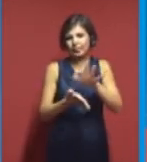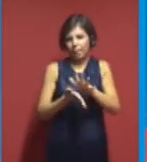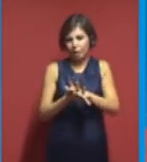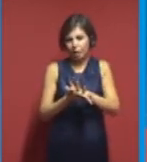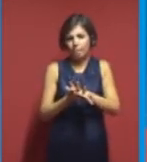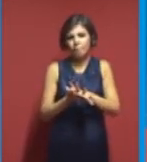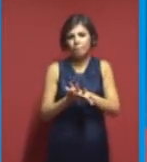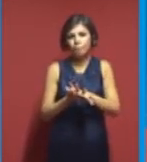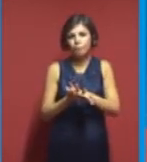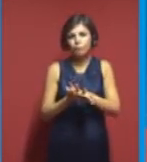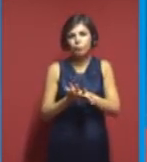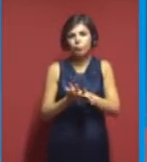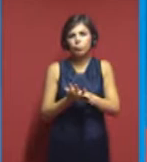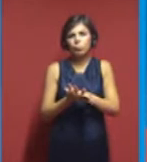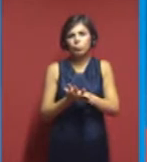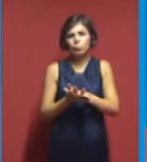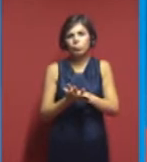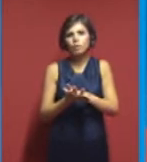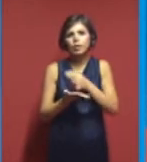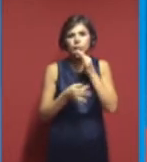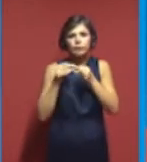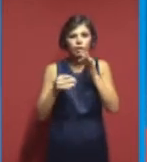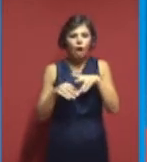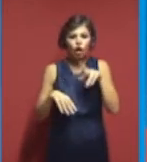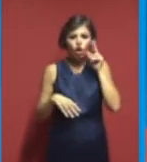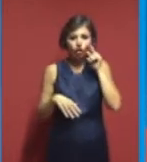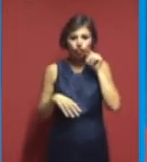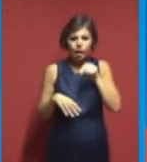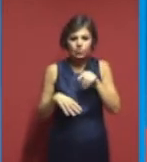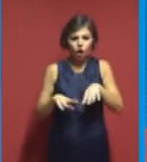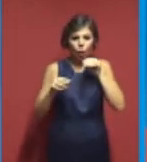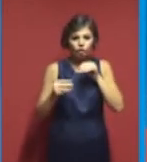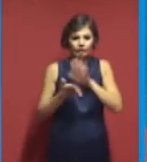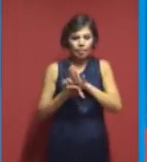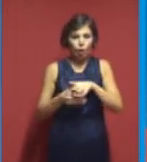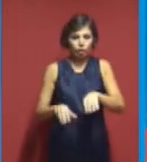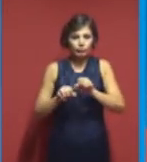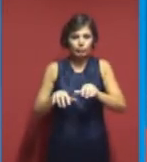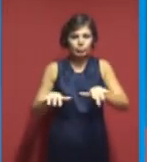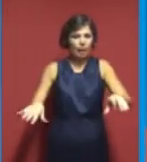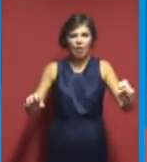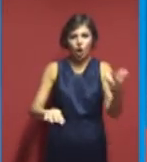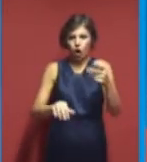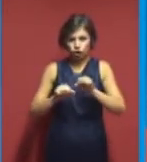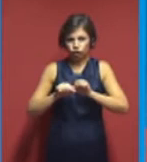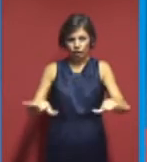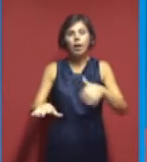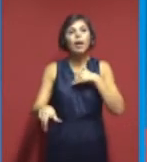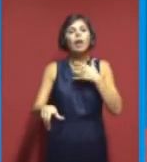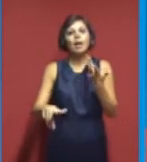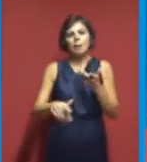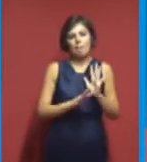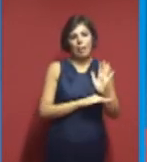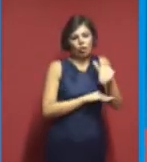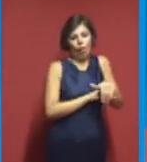and faster across people. And basically, I think that that's the founding of how we went from the medieval age to the Renaissance. And again, we are in the perfect